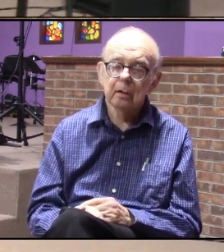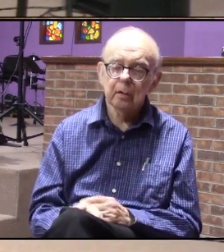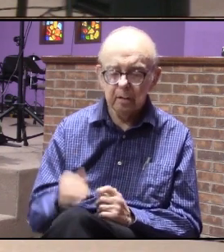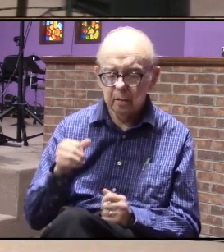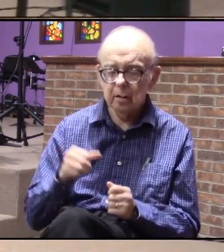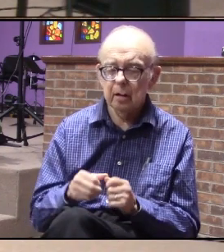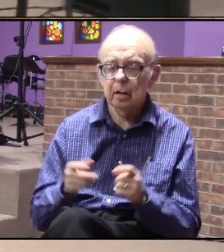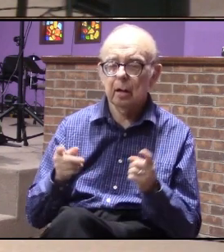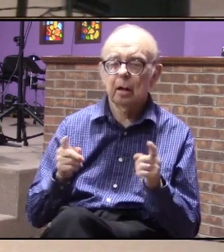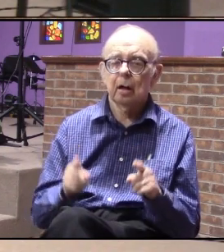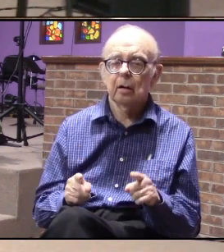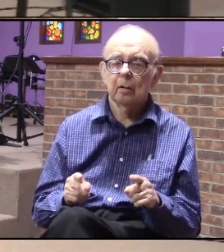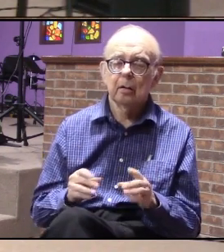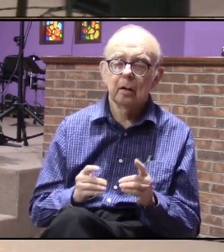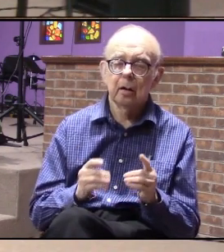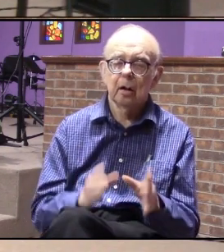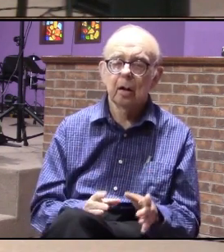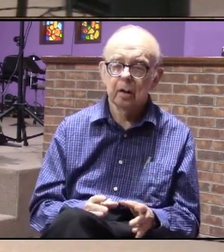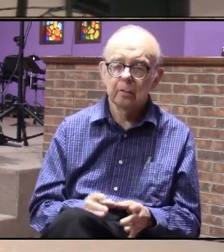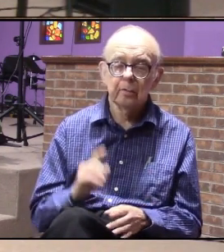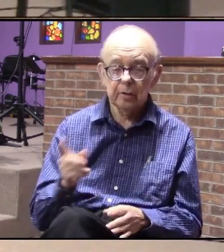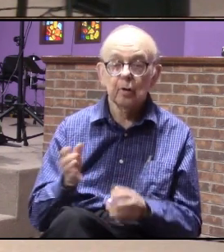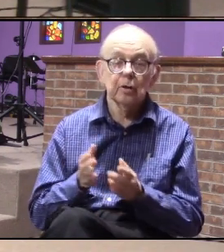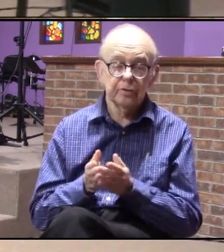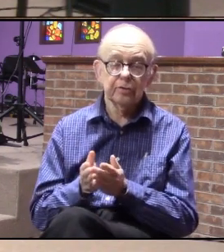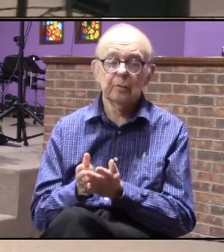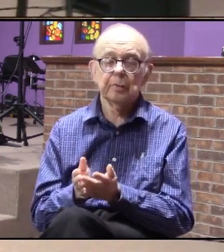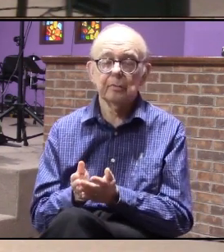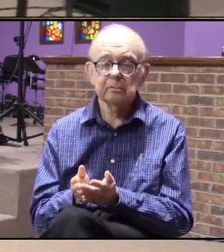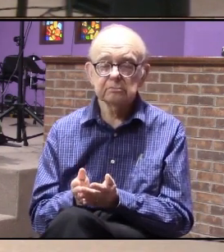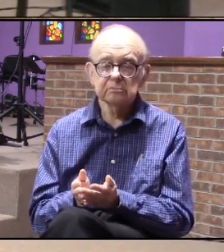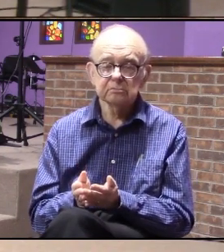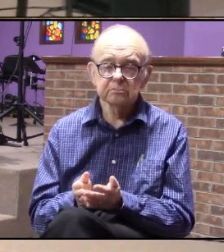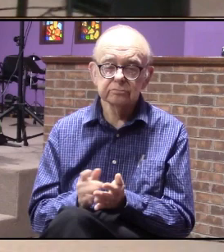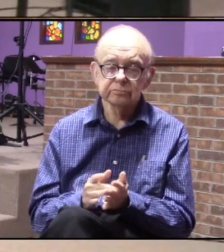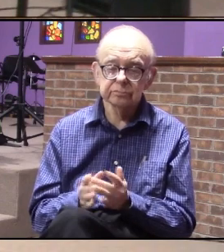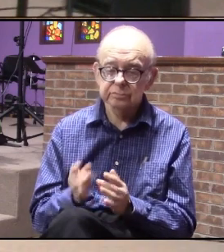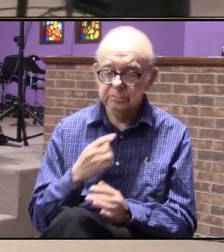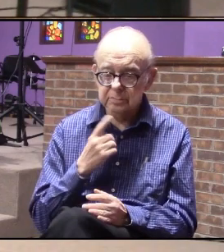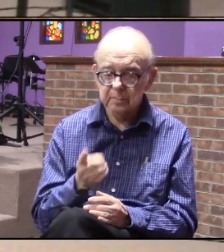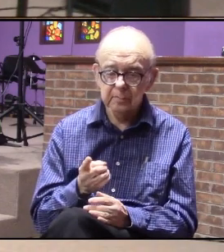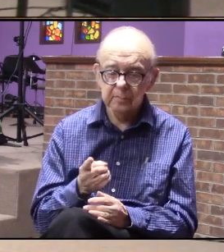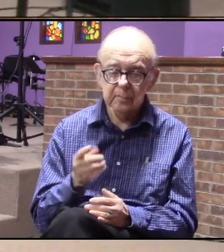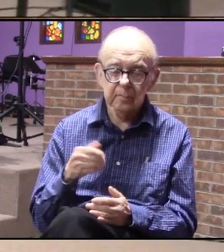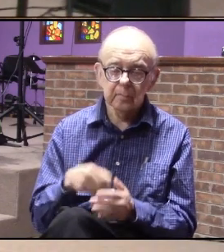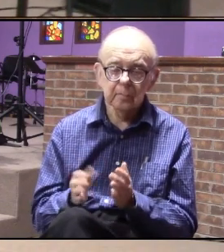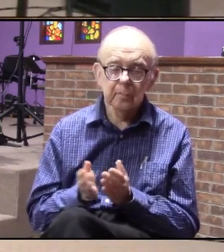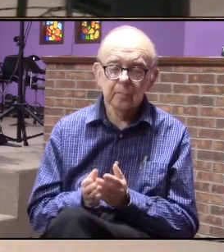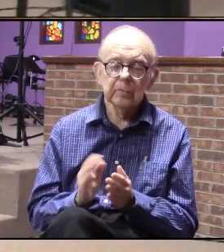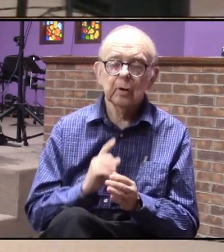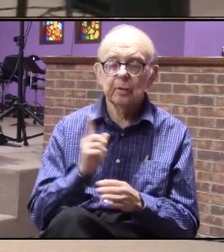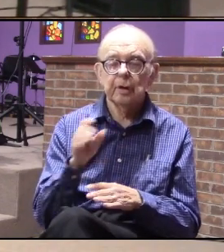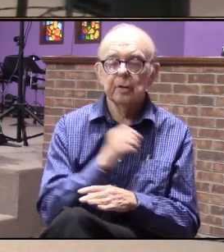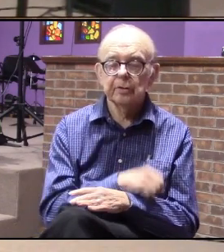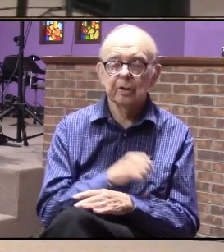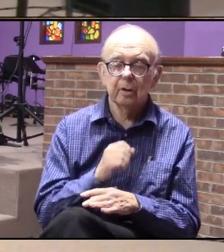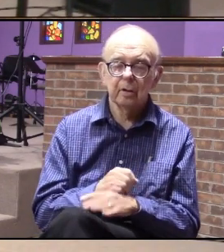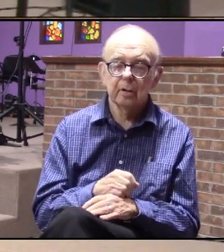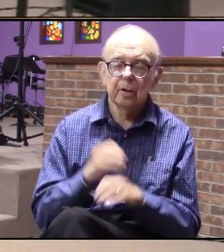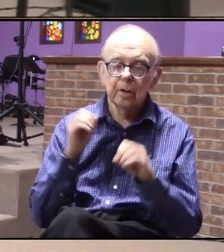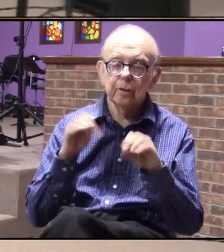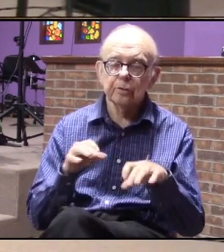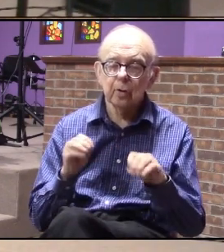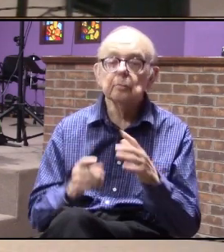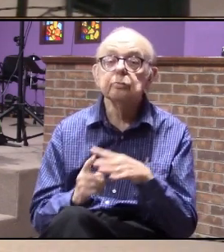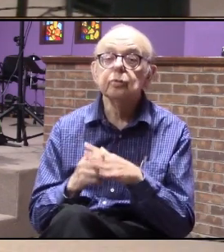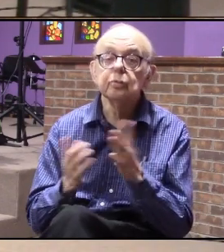Remember when the disciples were on the ship? Jesus told them, get in the ship and go to the other side. And a storm came up.